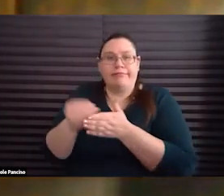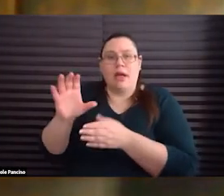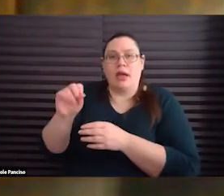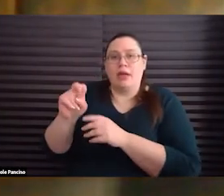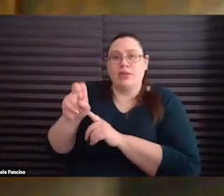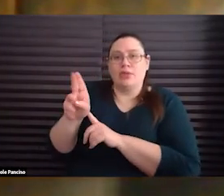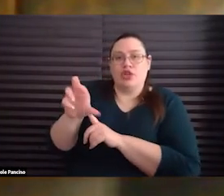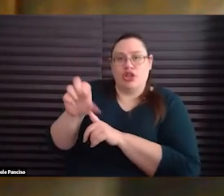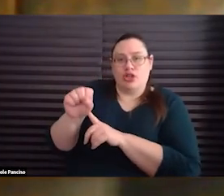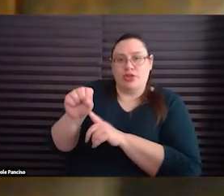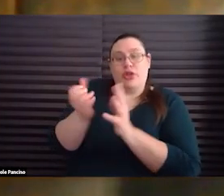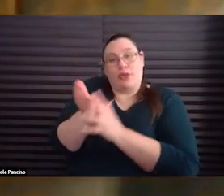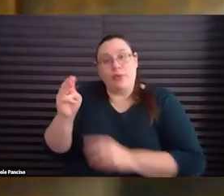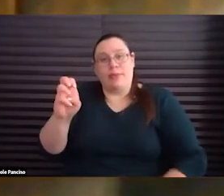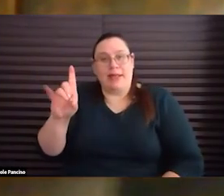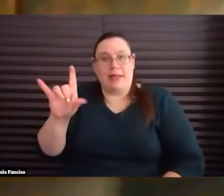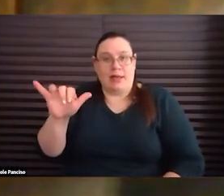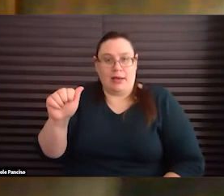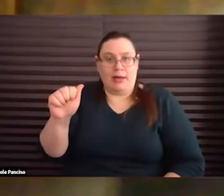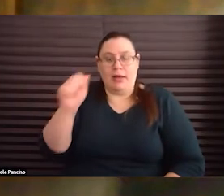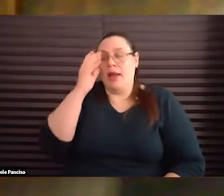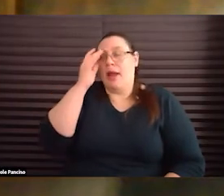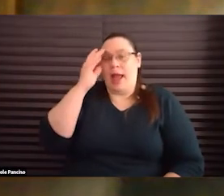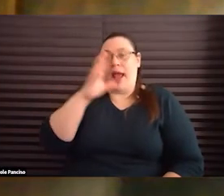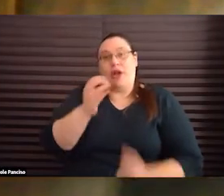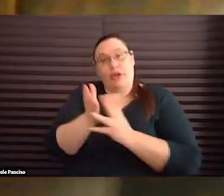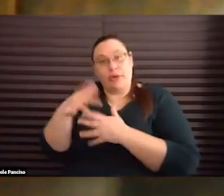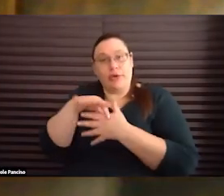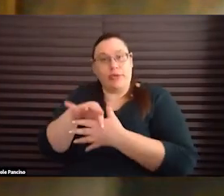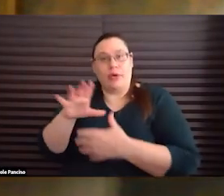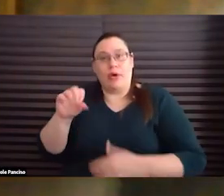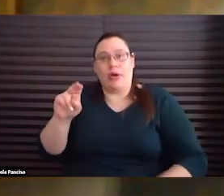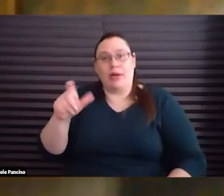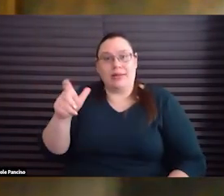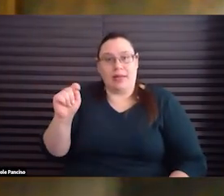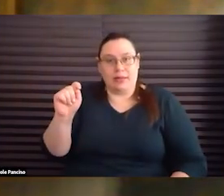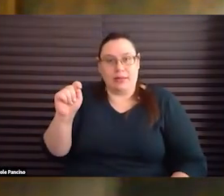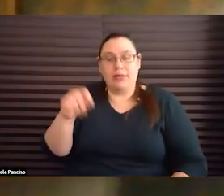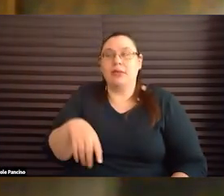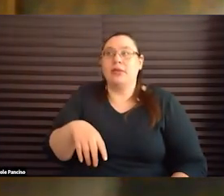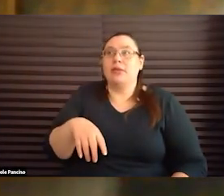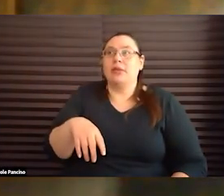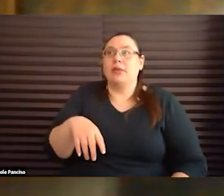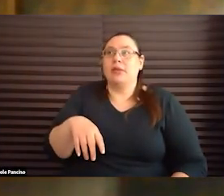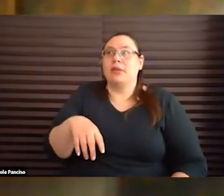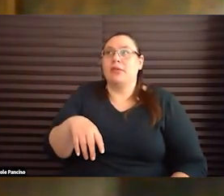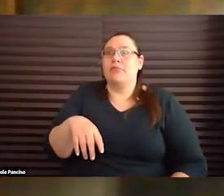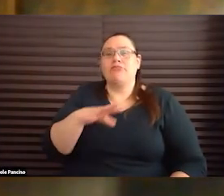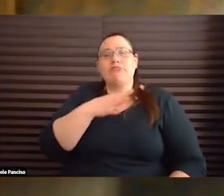through media and through content. I'm just